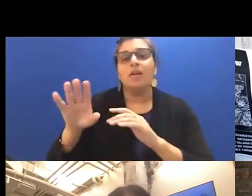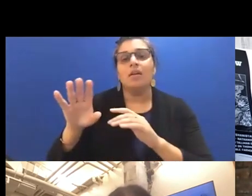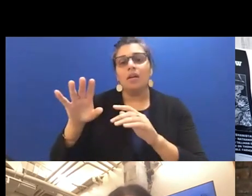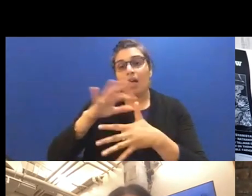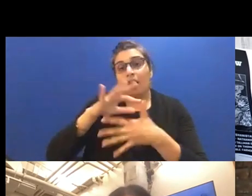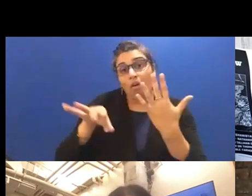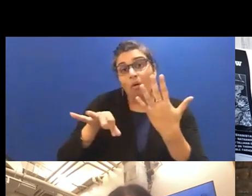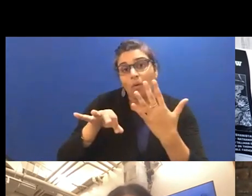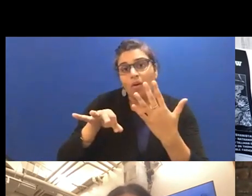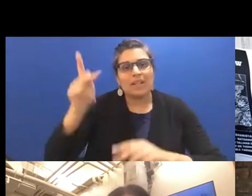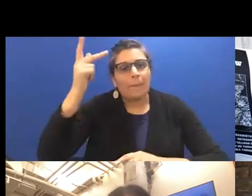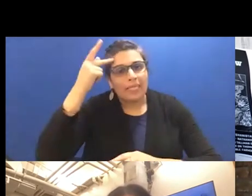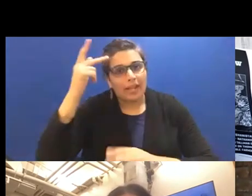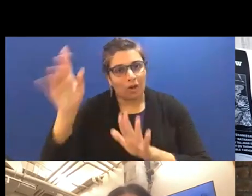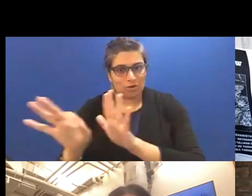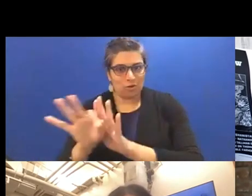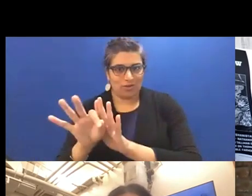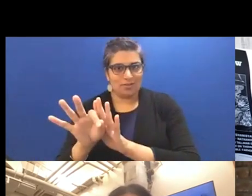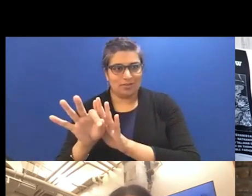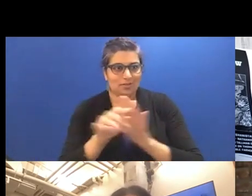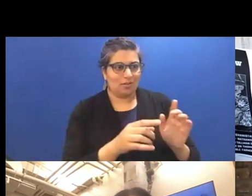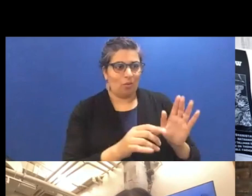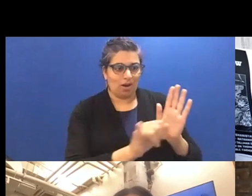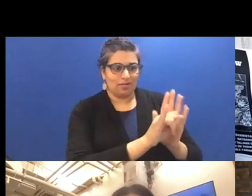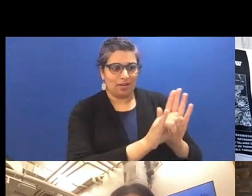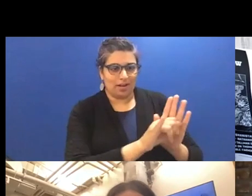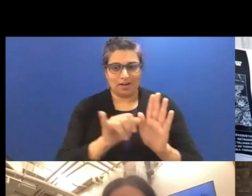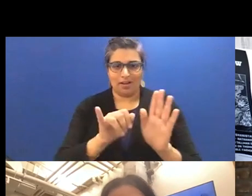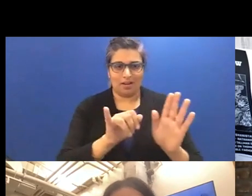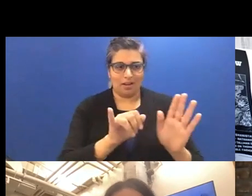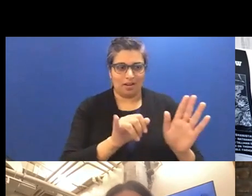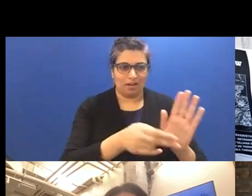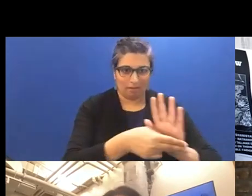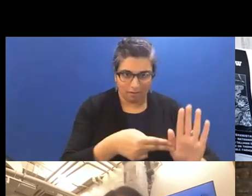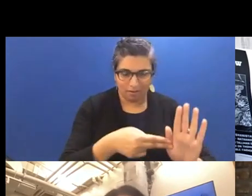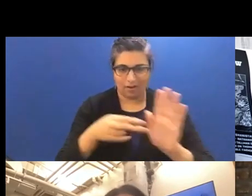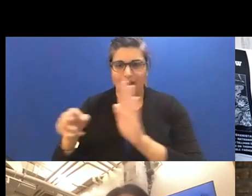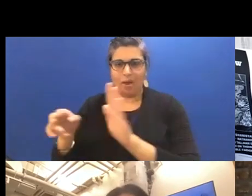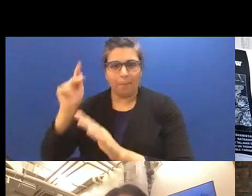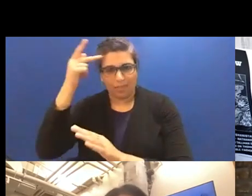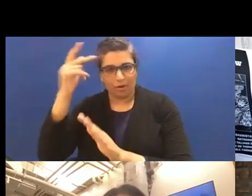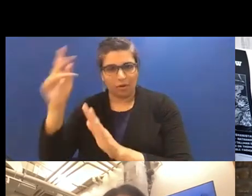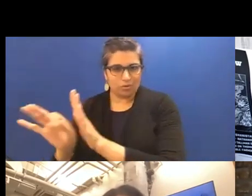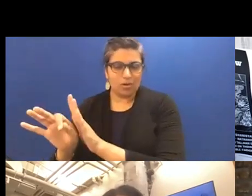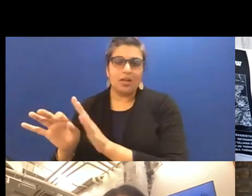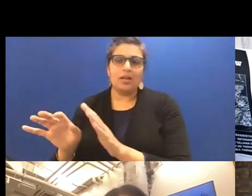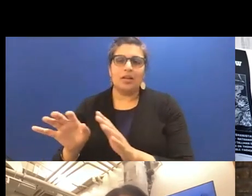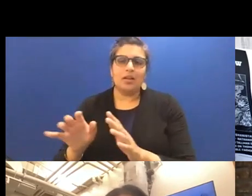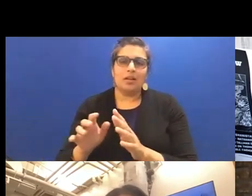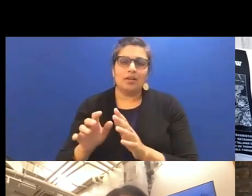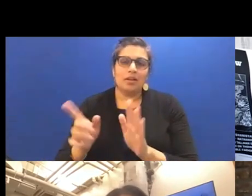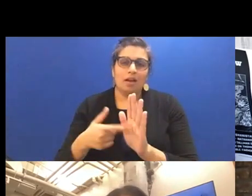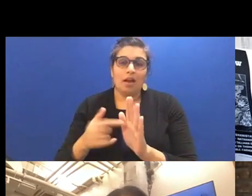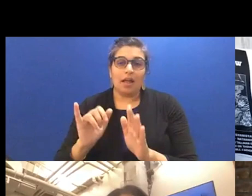a very political choice. But even so, the way that Asian America, and I think a lot about, sometimes